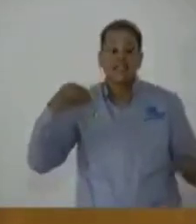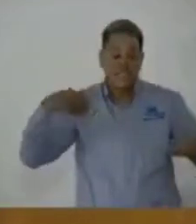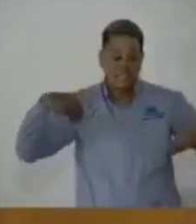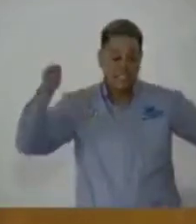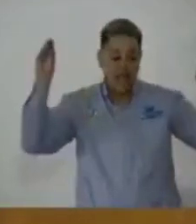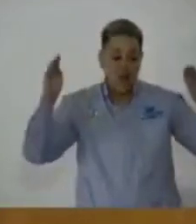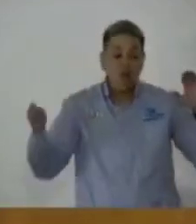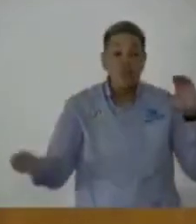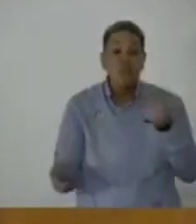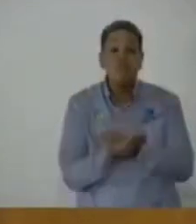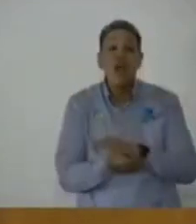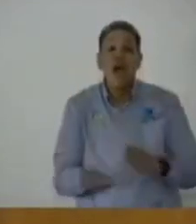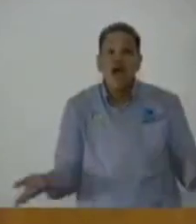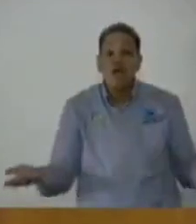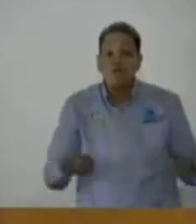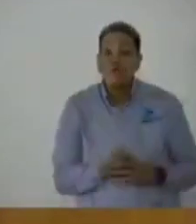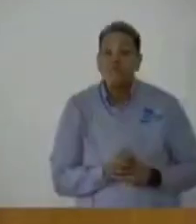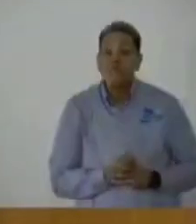sellout.